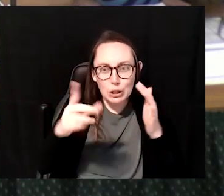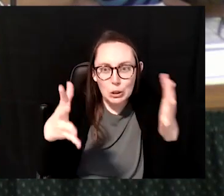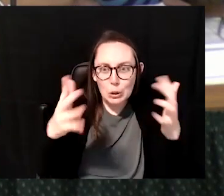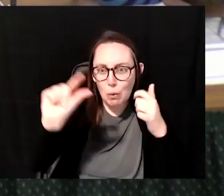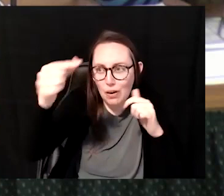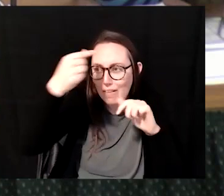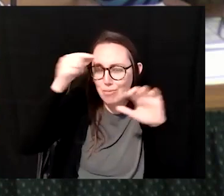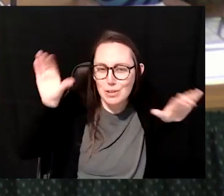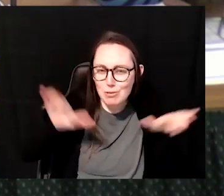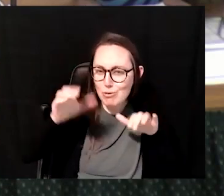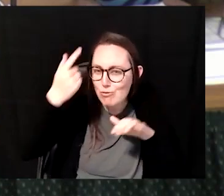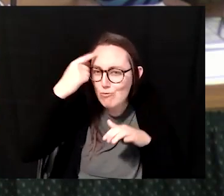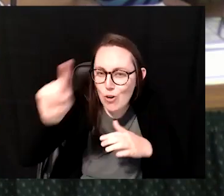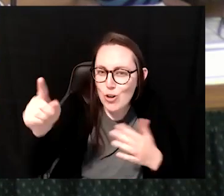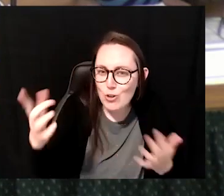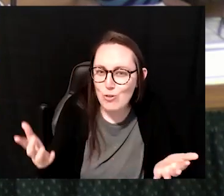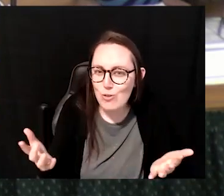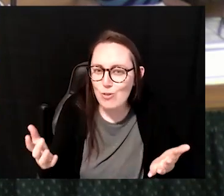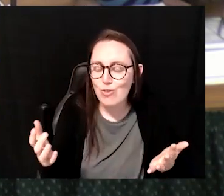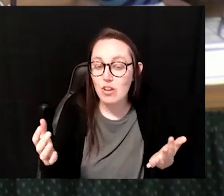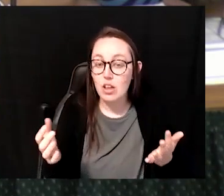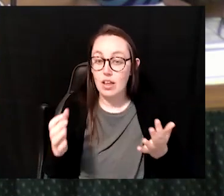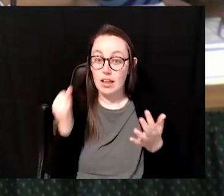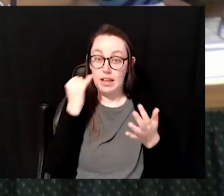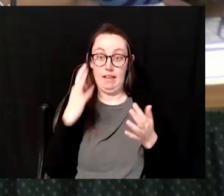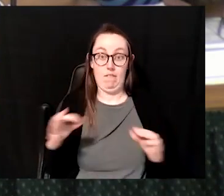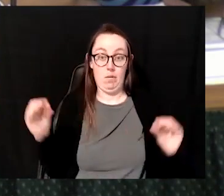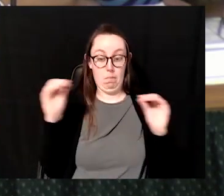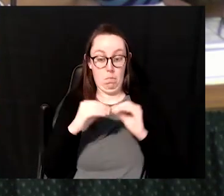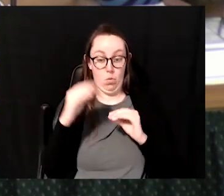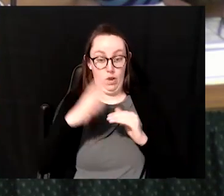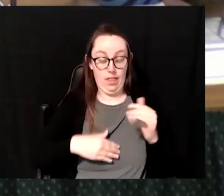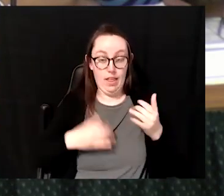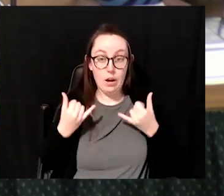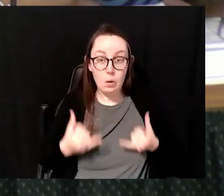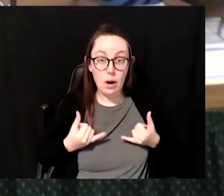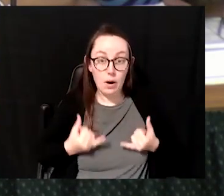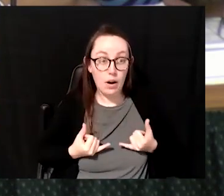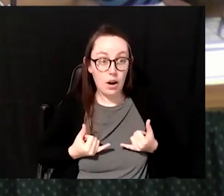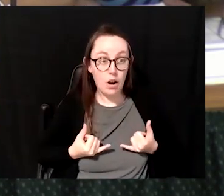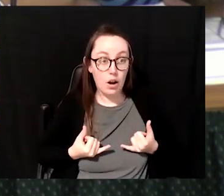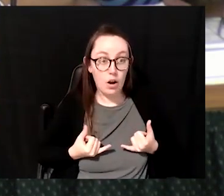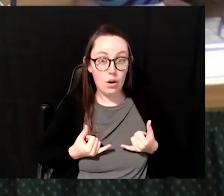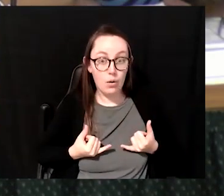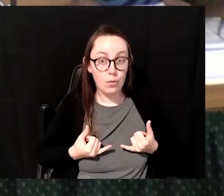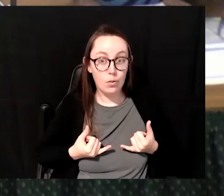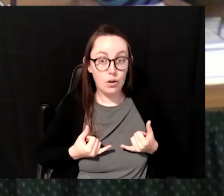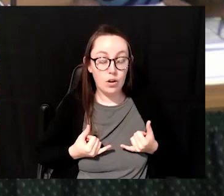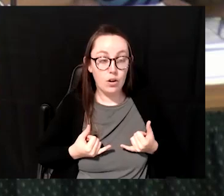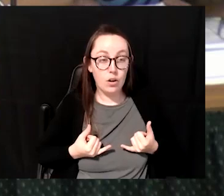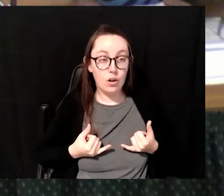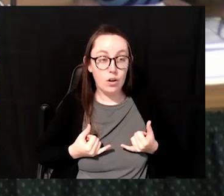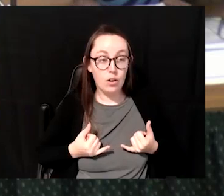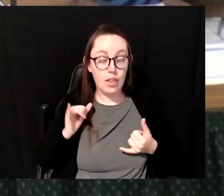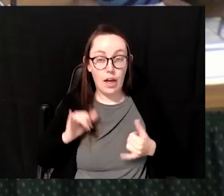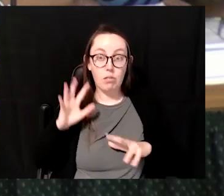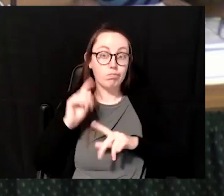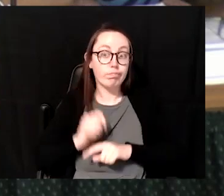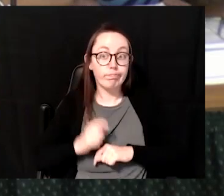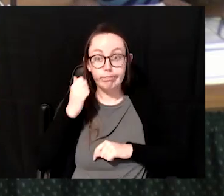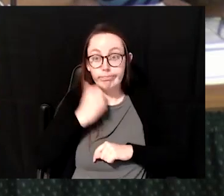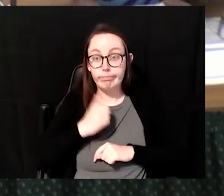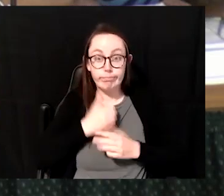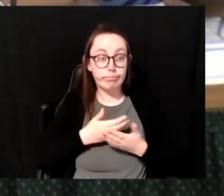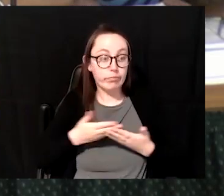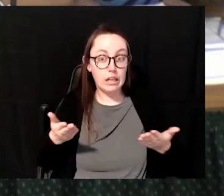and if you wanted to do more than it currently does all the traditional stuff that we immerse ourselves in at the board